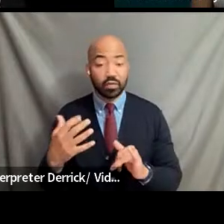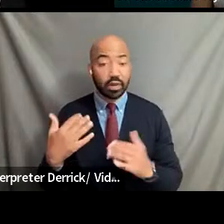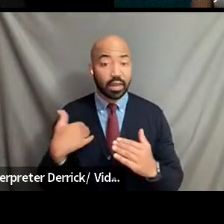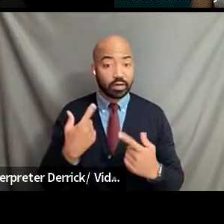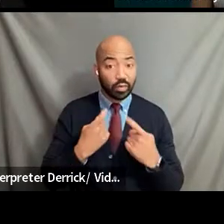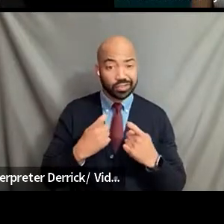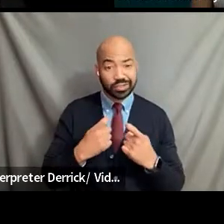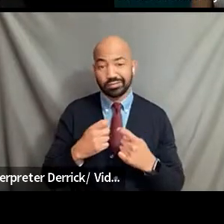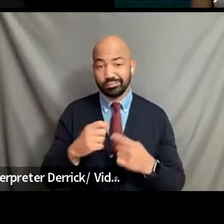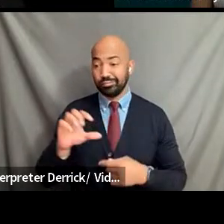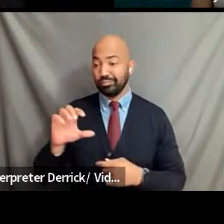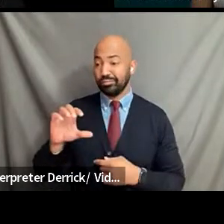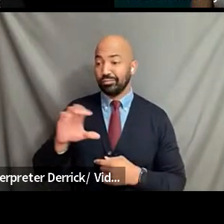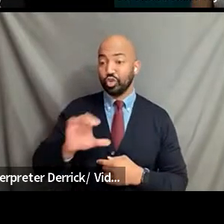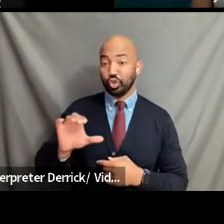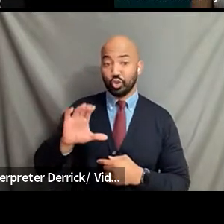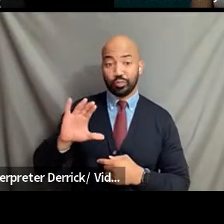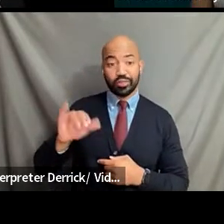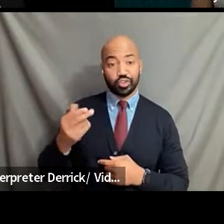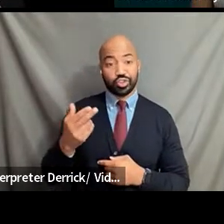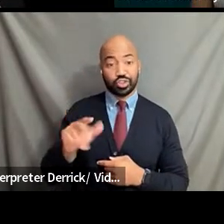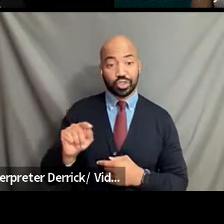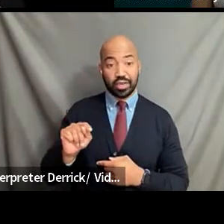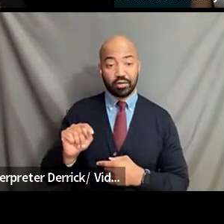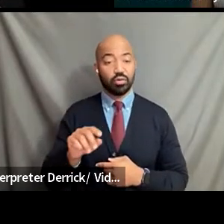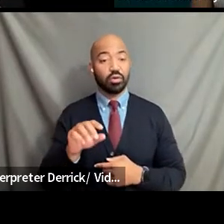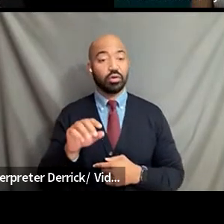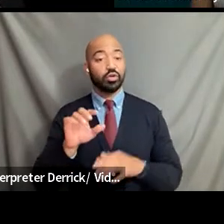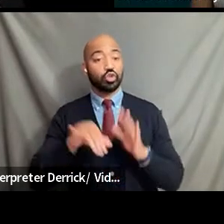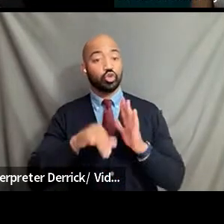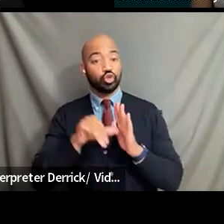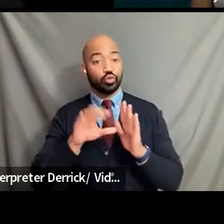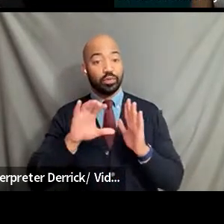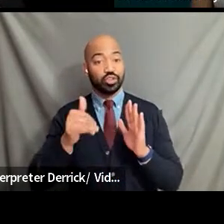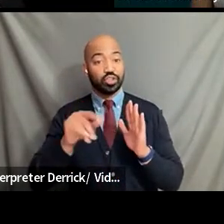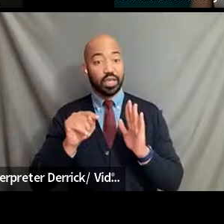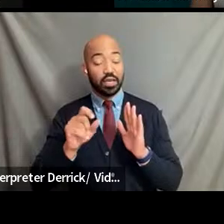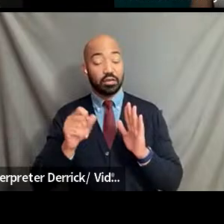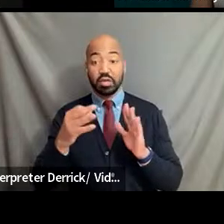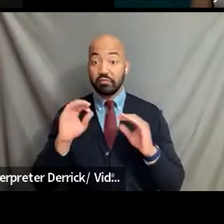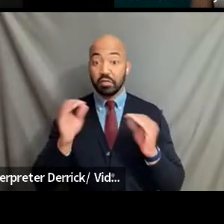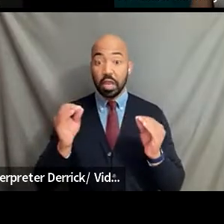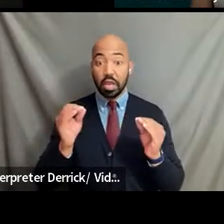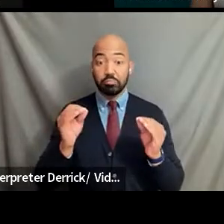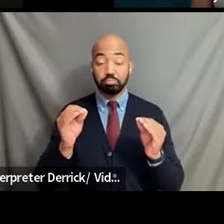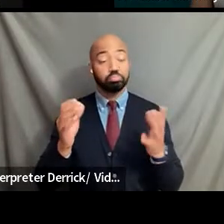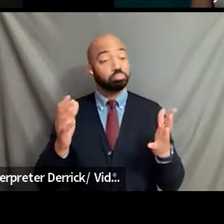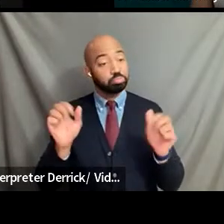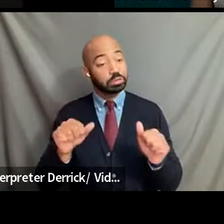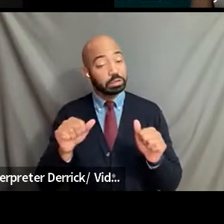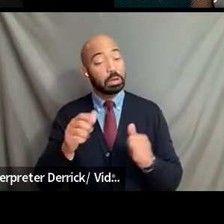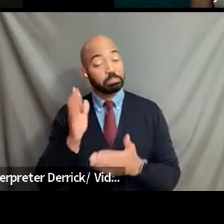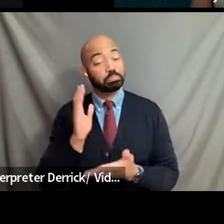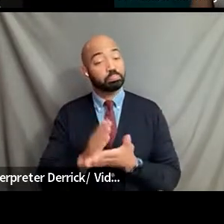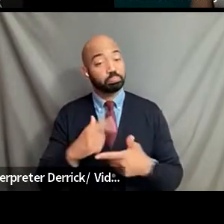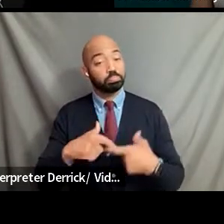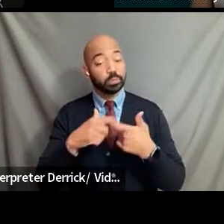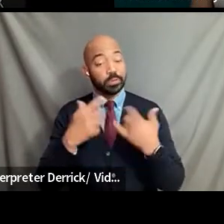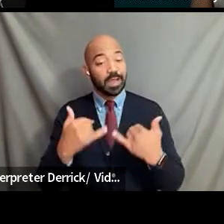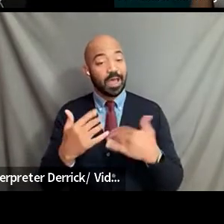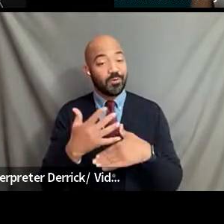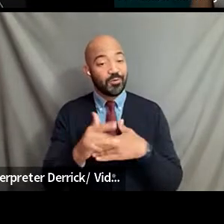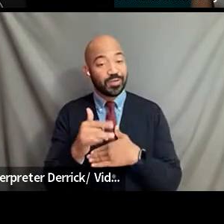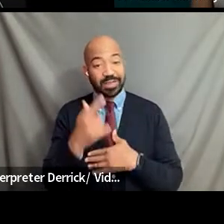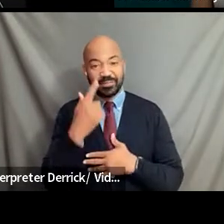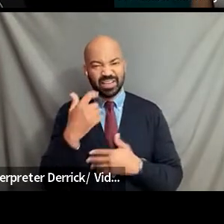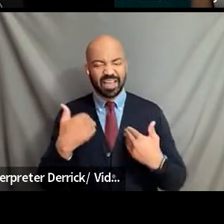we will answer them. But if not, we can always shut stuff down early because we have so many events going